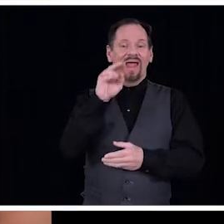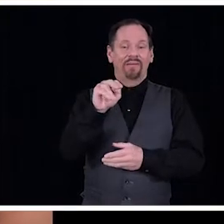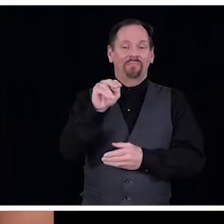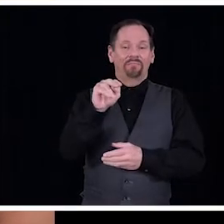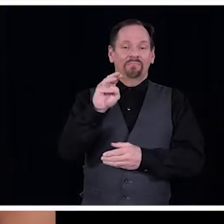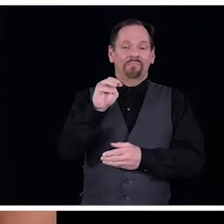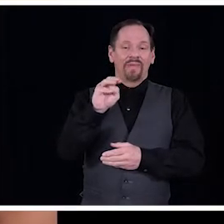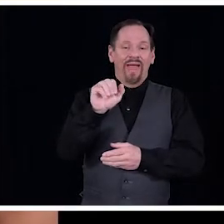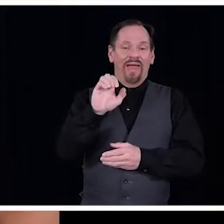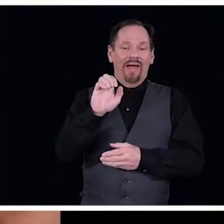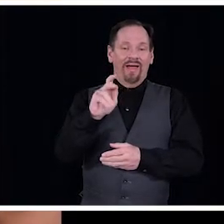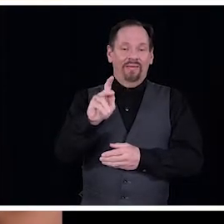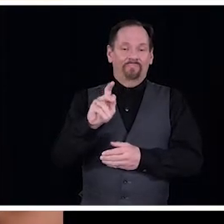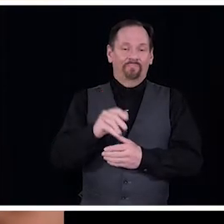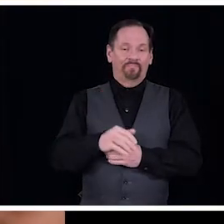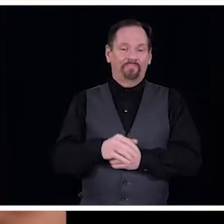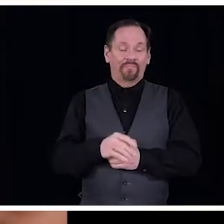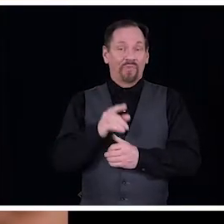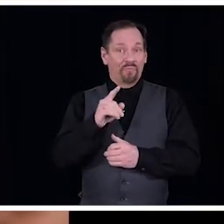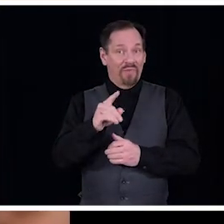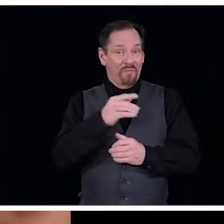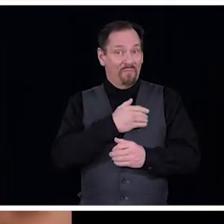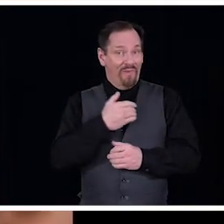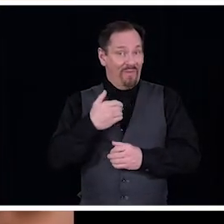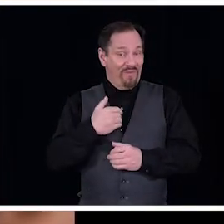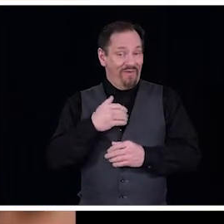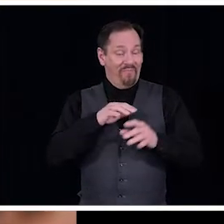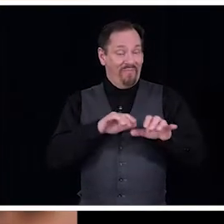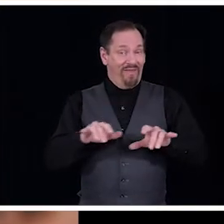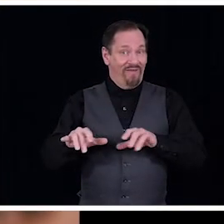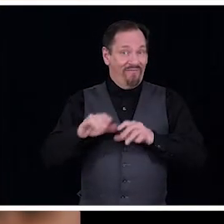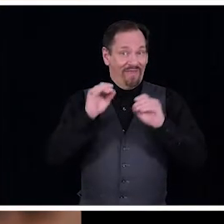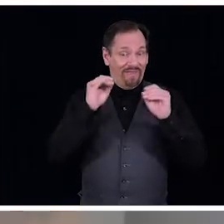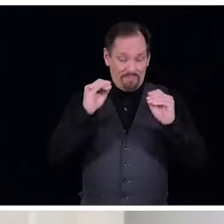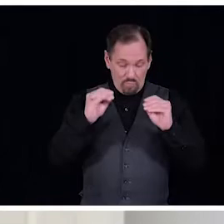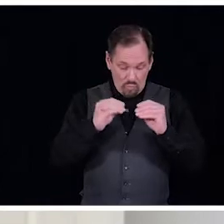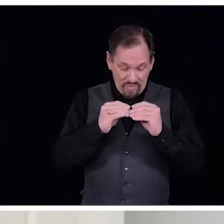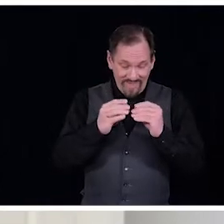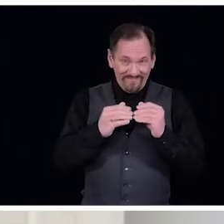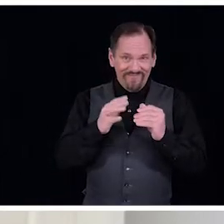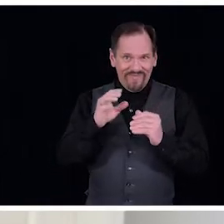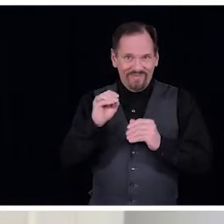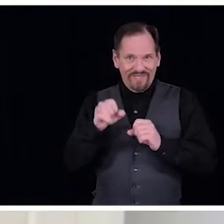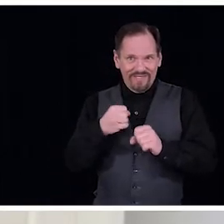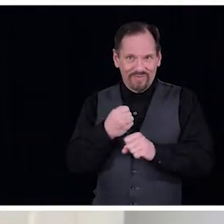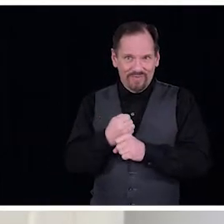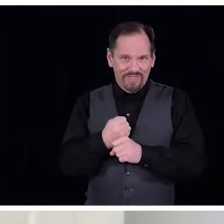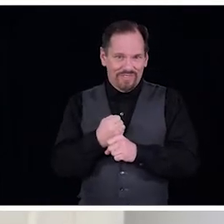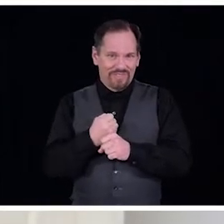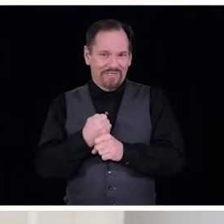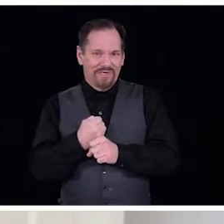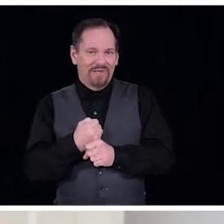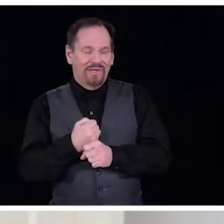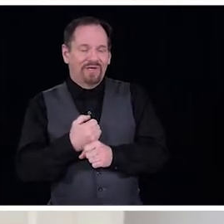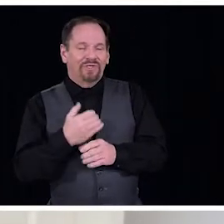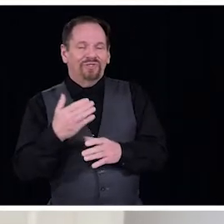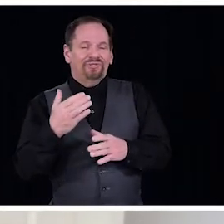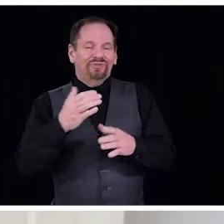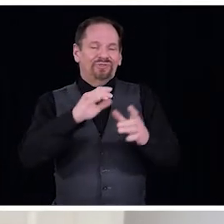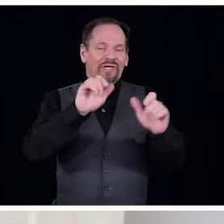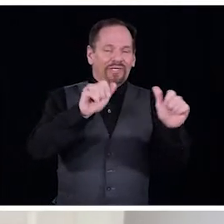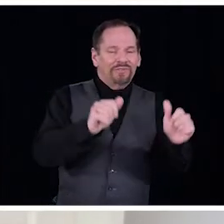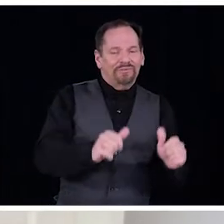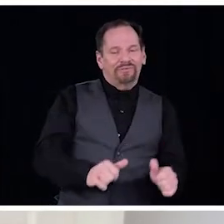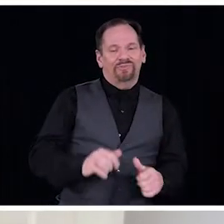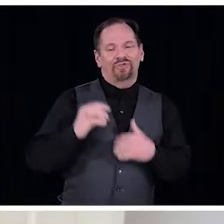member of the Peabody Conservatory piano faculty for more than 50 years, shaping and inspiring generations of students with